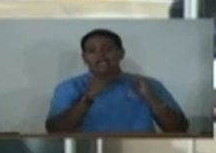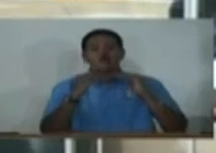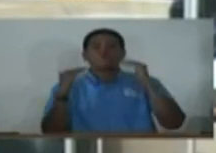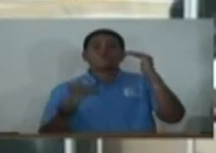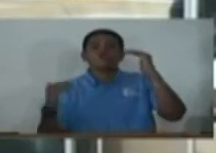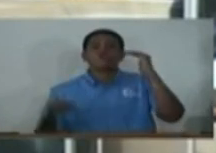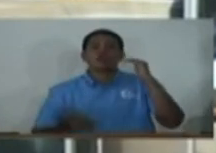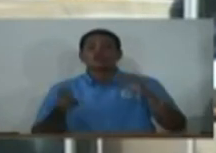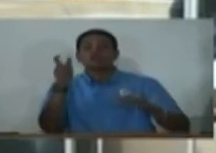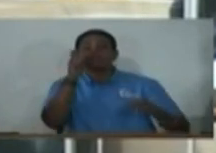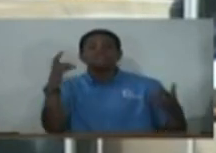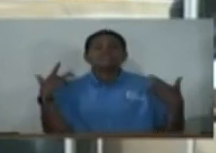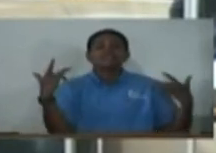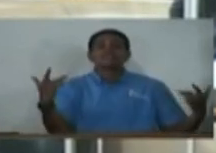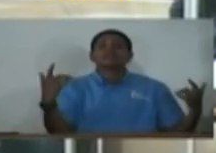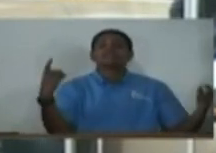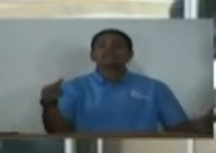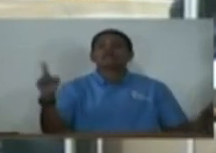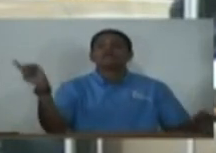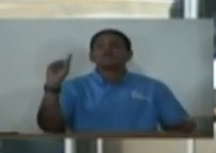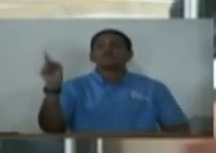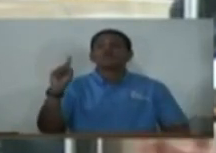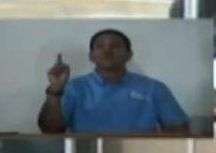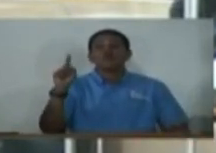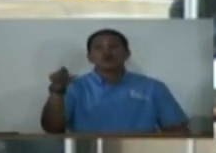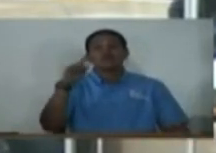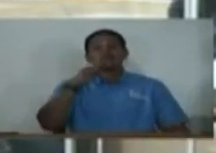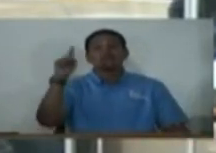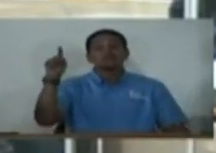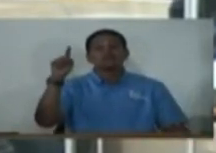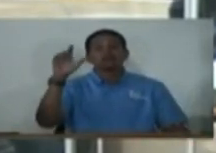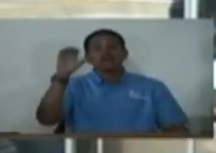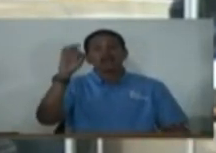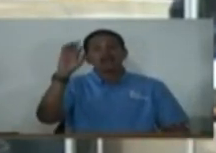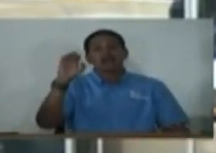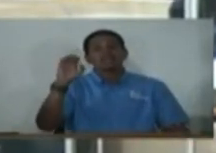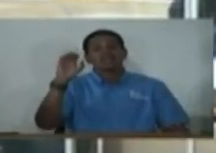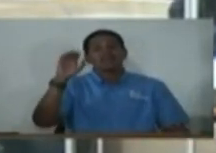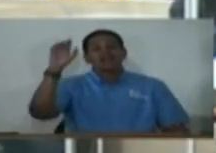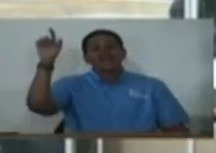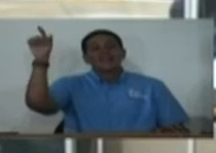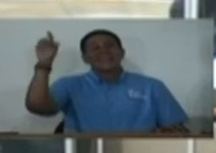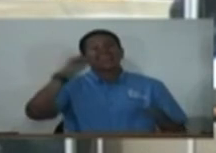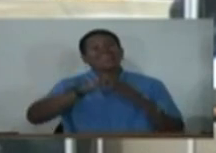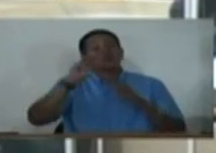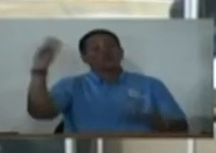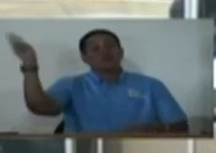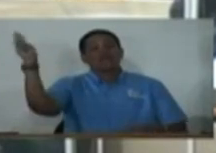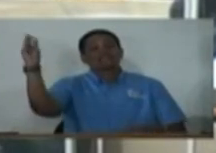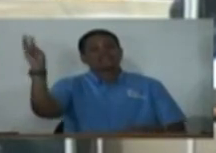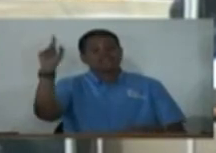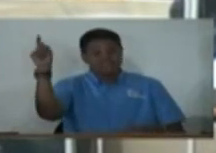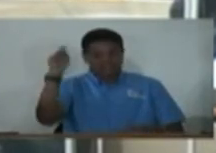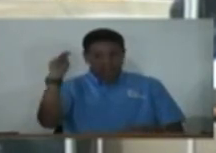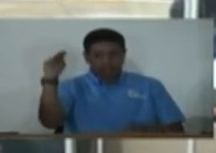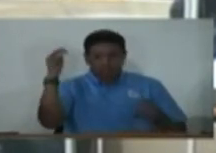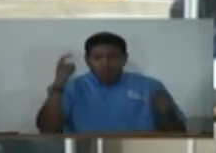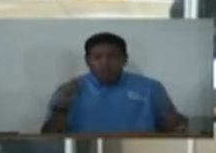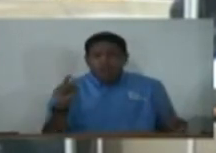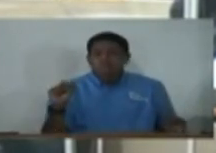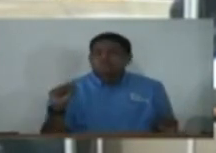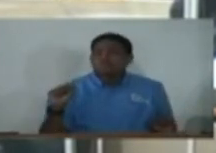events at a certain cafe in the West has reinforced this